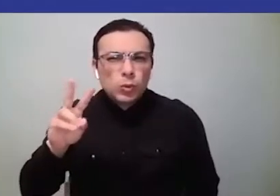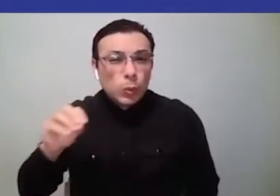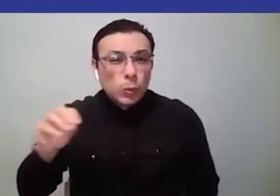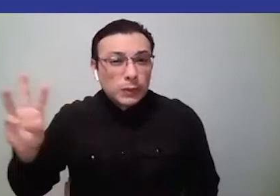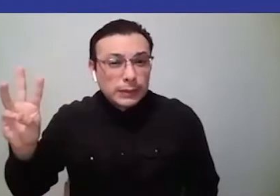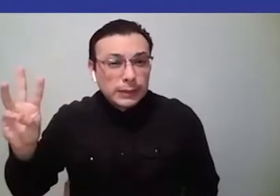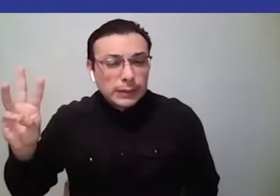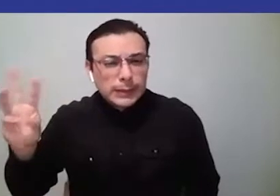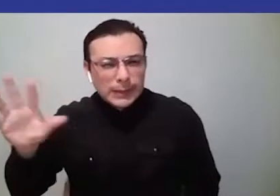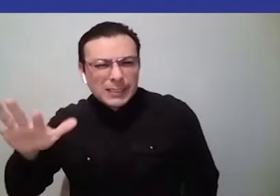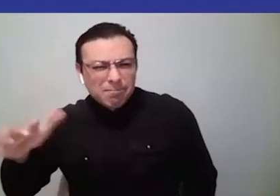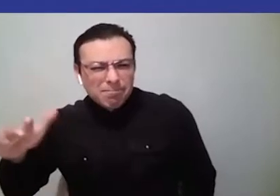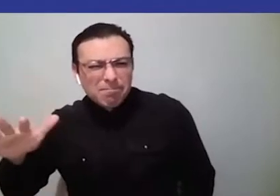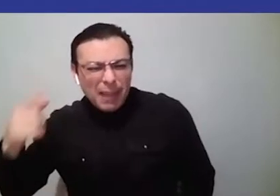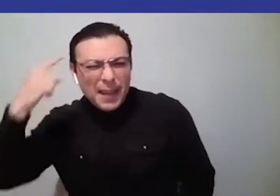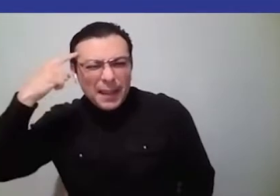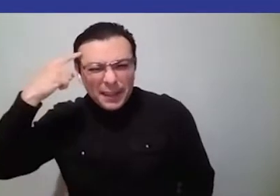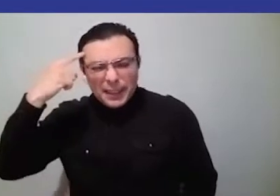that year.